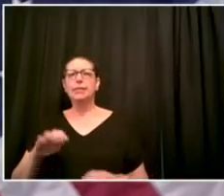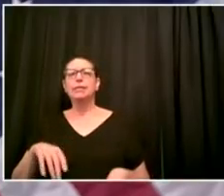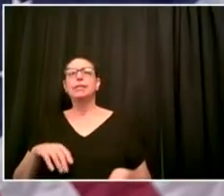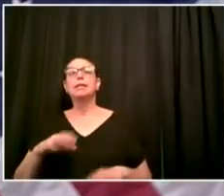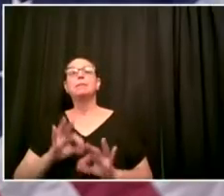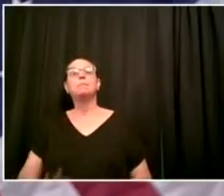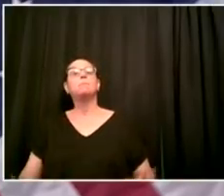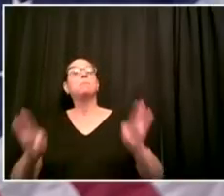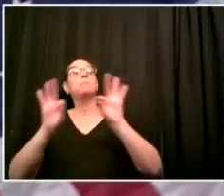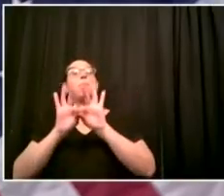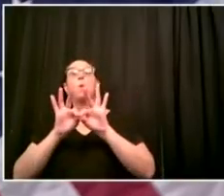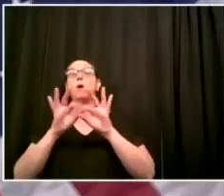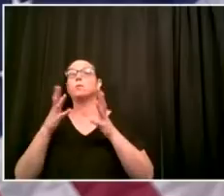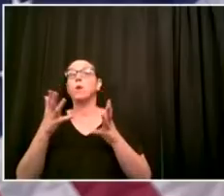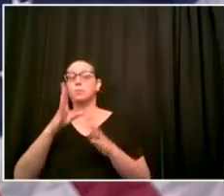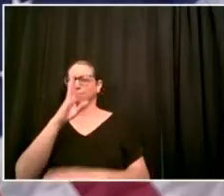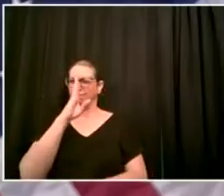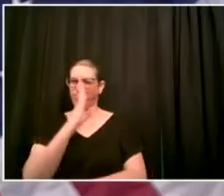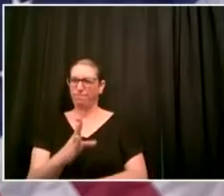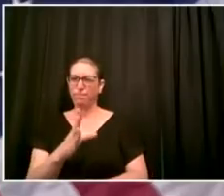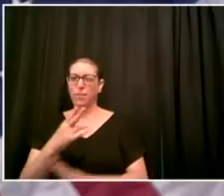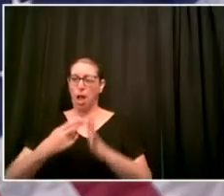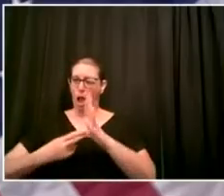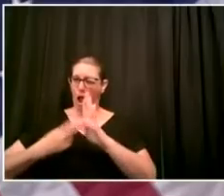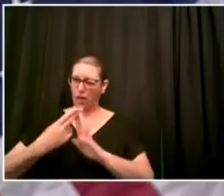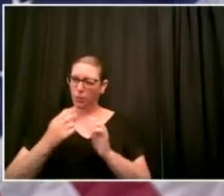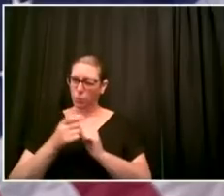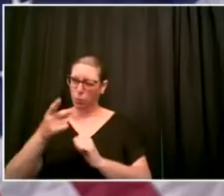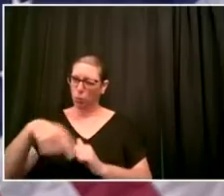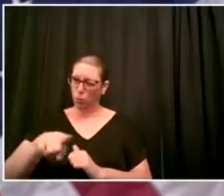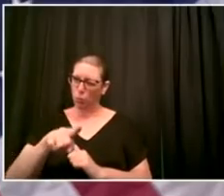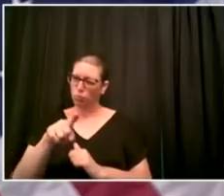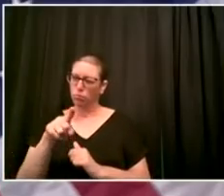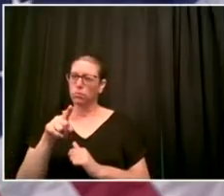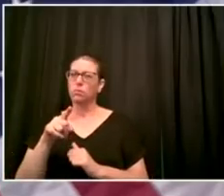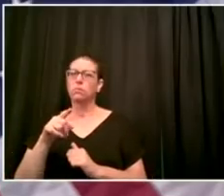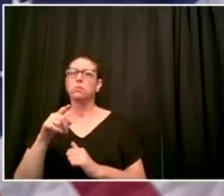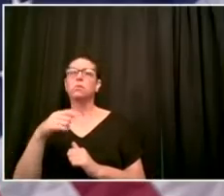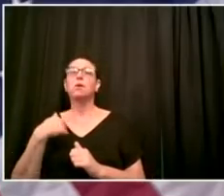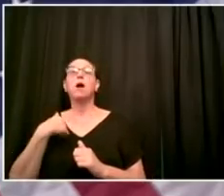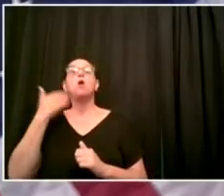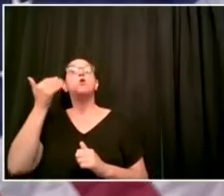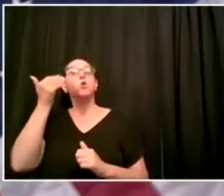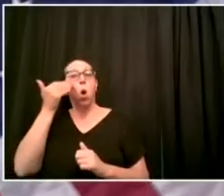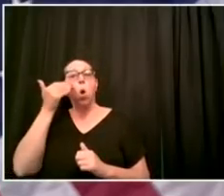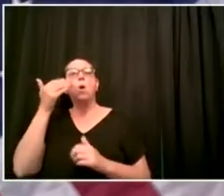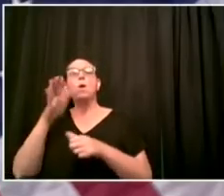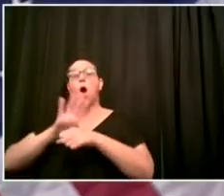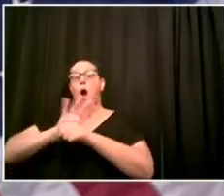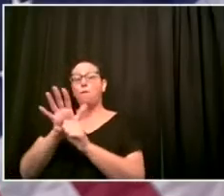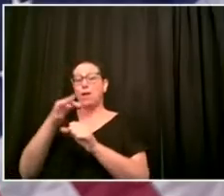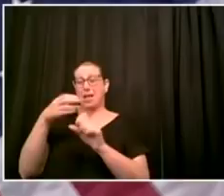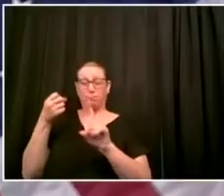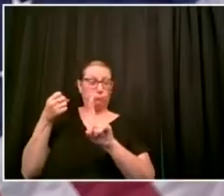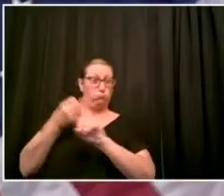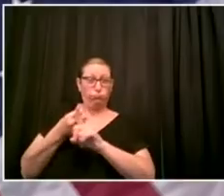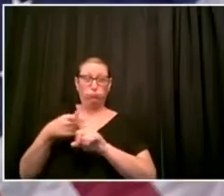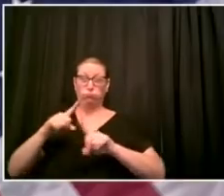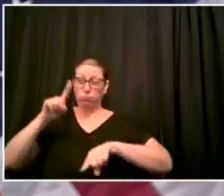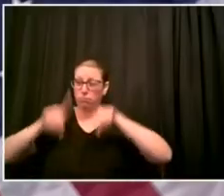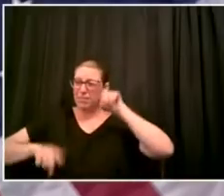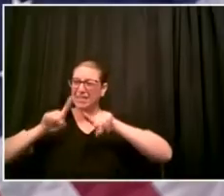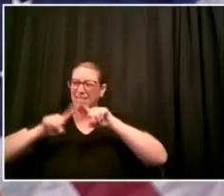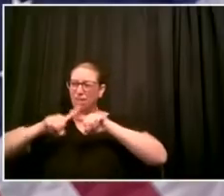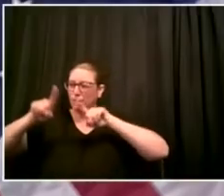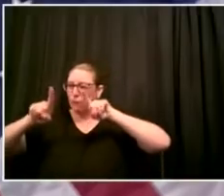directly connects to people's income, to race, to immigration status. I think